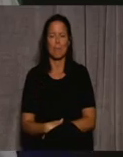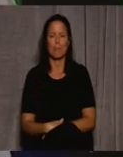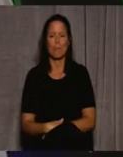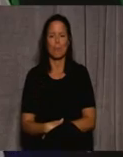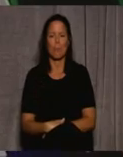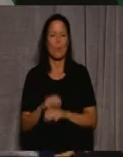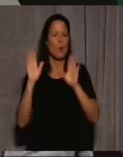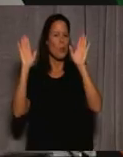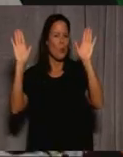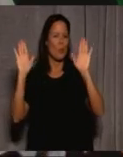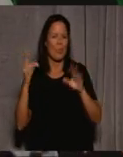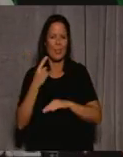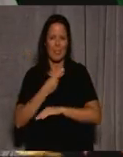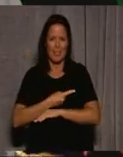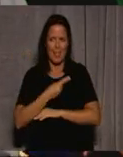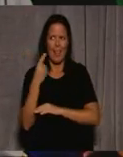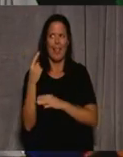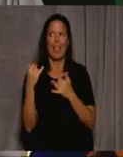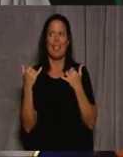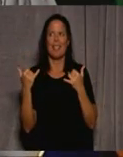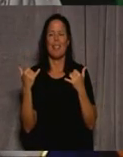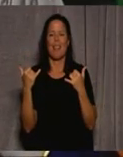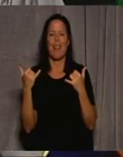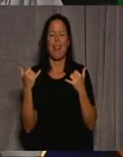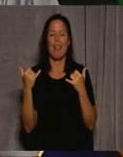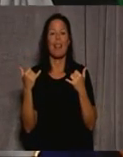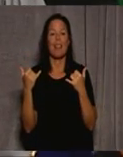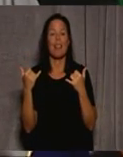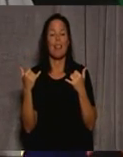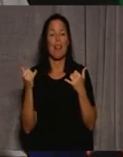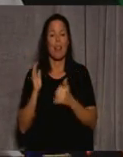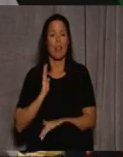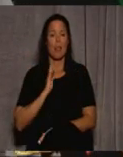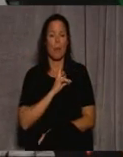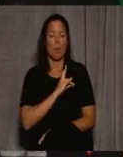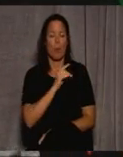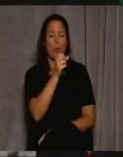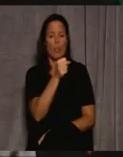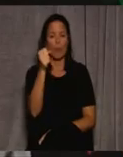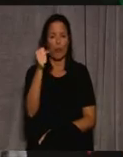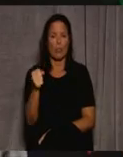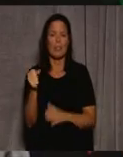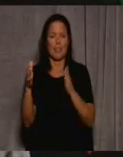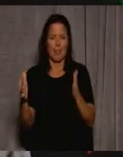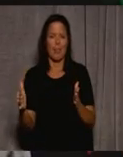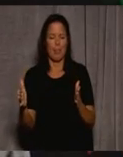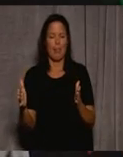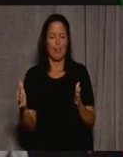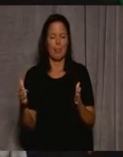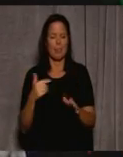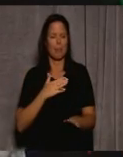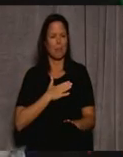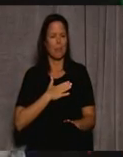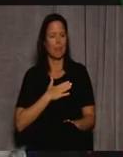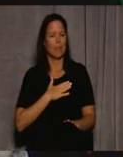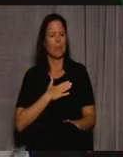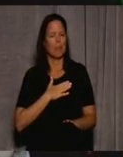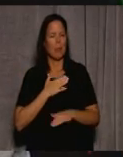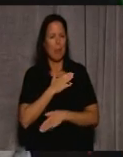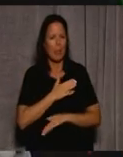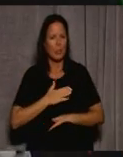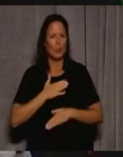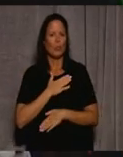What a wonderful day. And on behalf of the Board of Trustees of Nova Southeastern University, it's my distinct